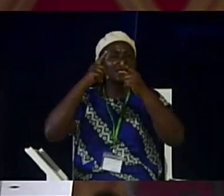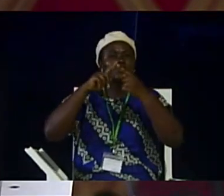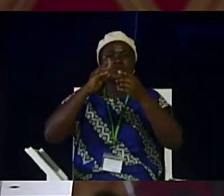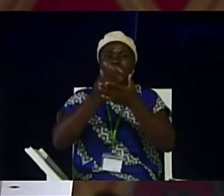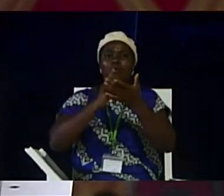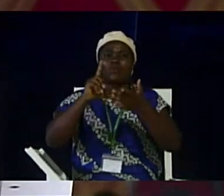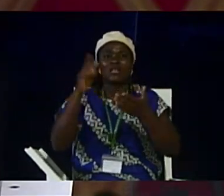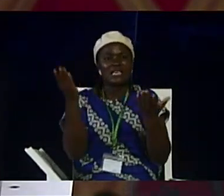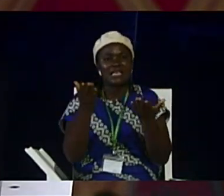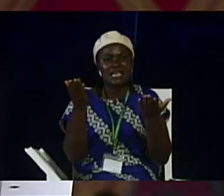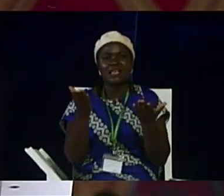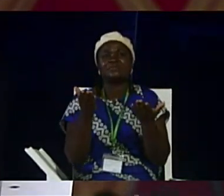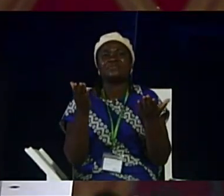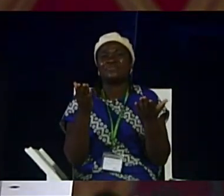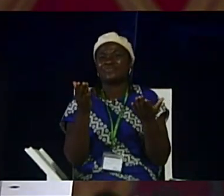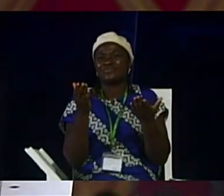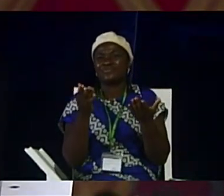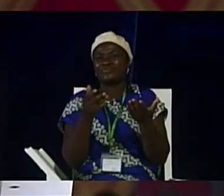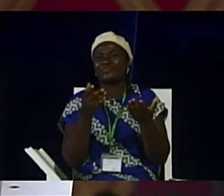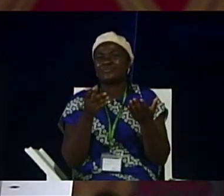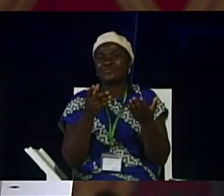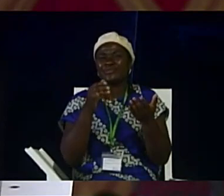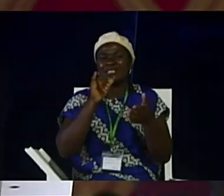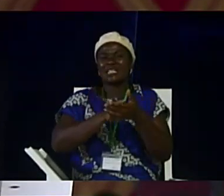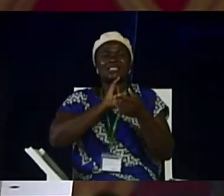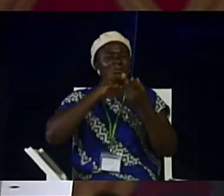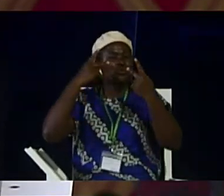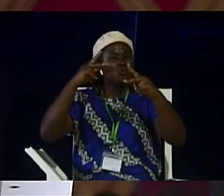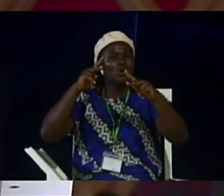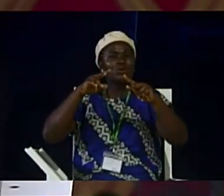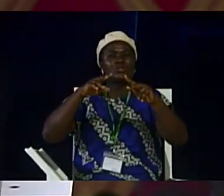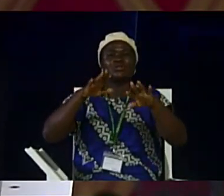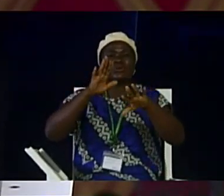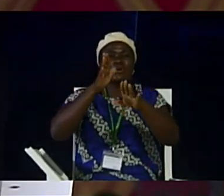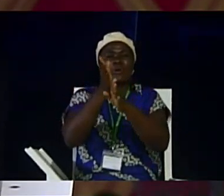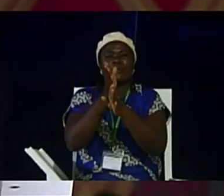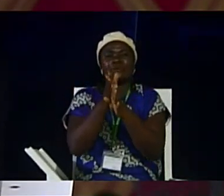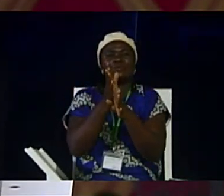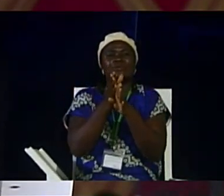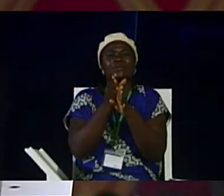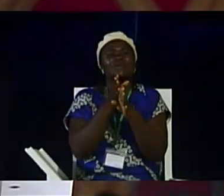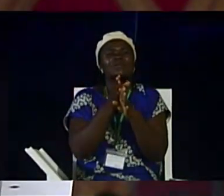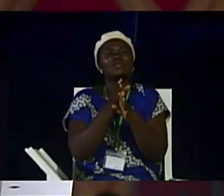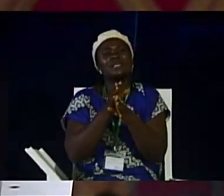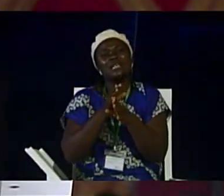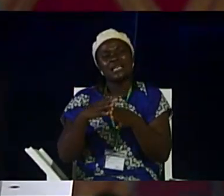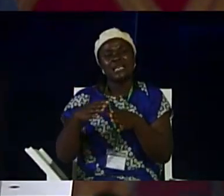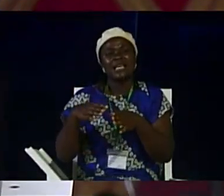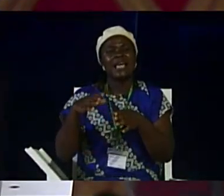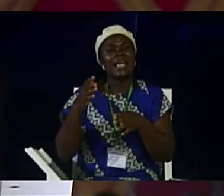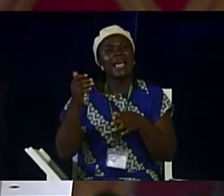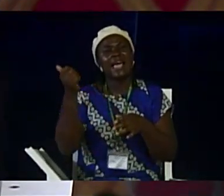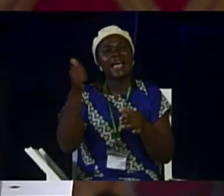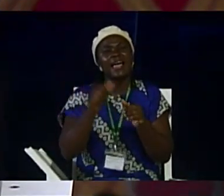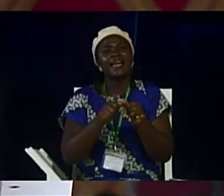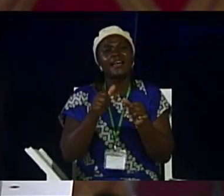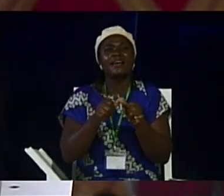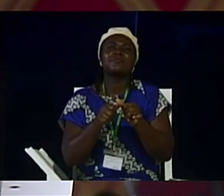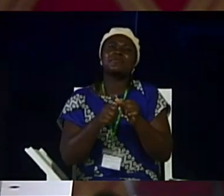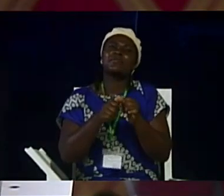just in here, but who is watching us on one of our media, many media platforms. Every plan and